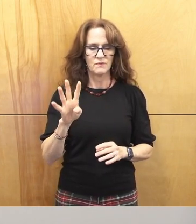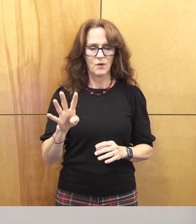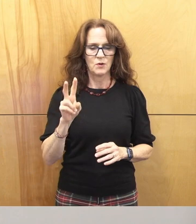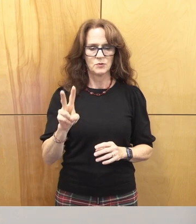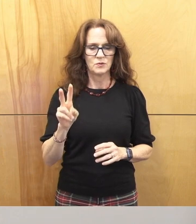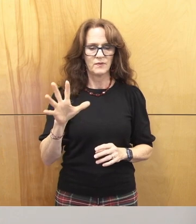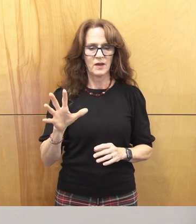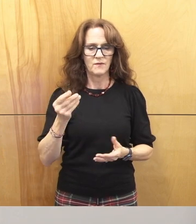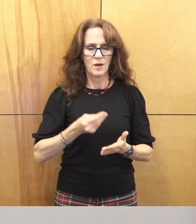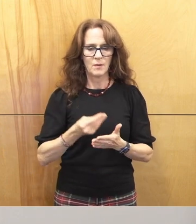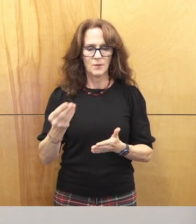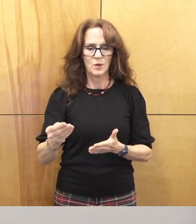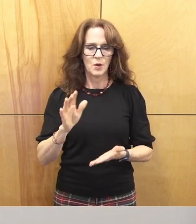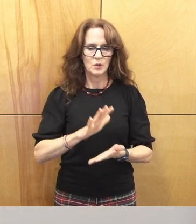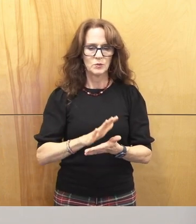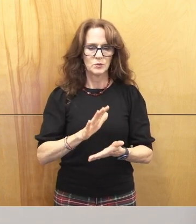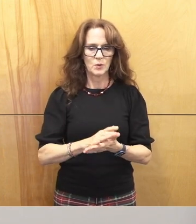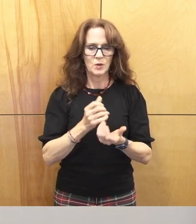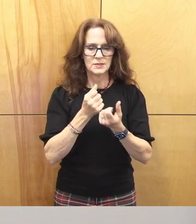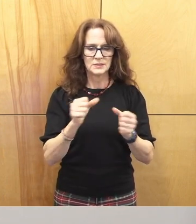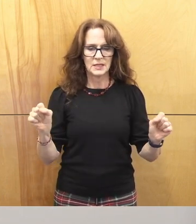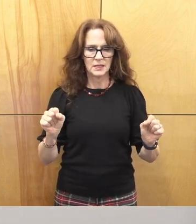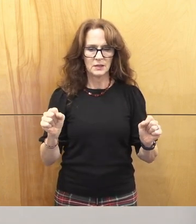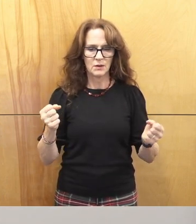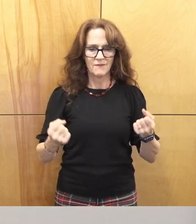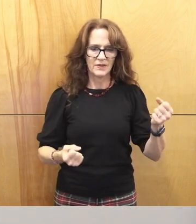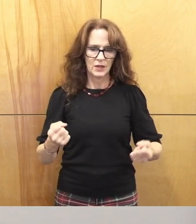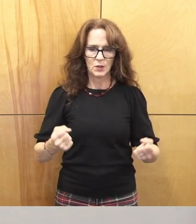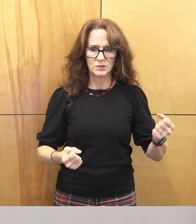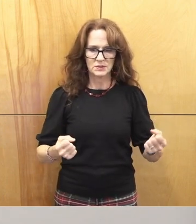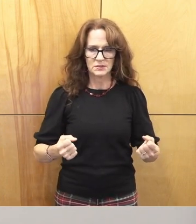052425 for the purchase of school safety vehicles.